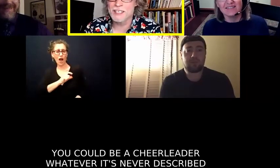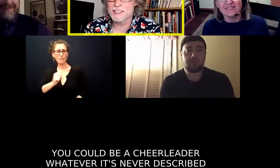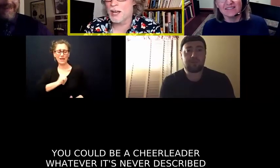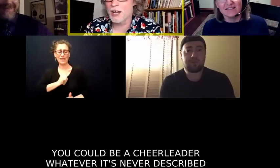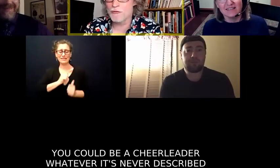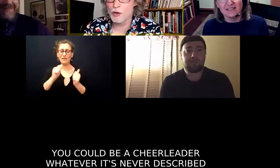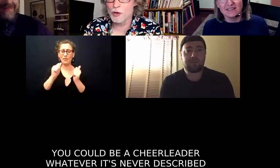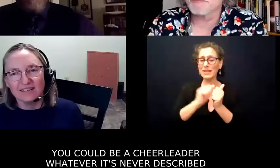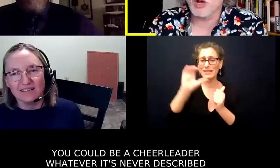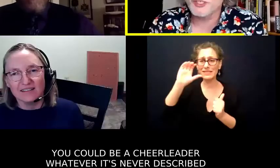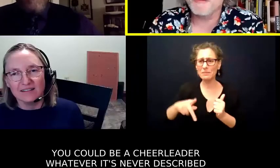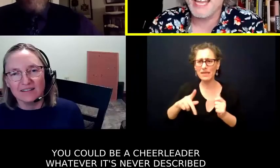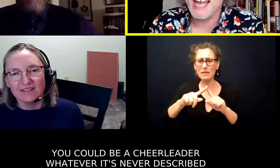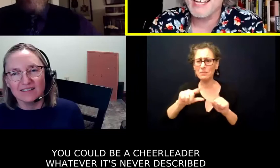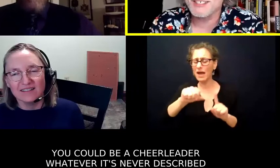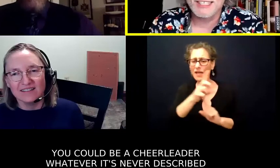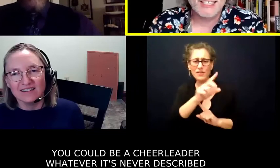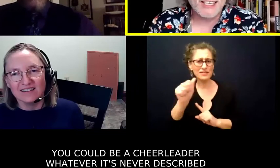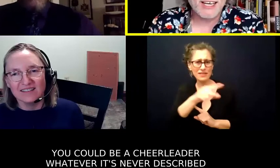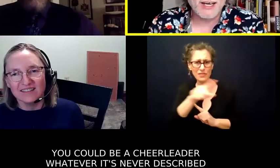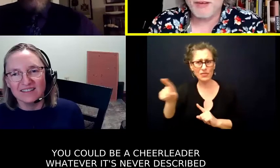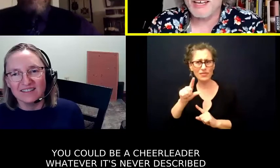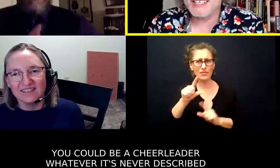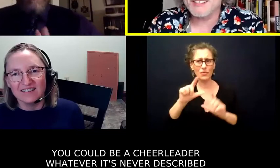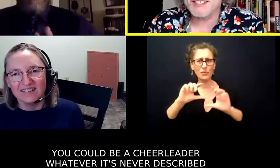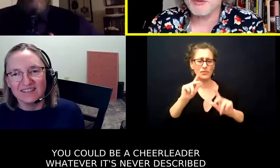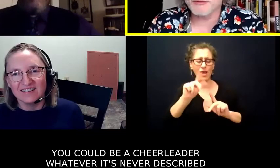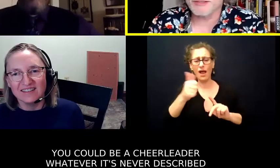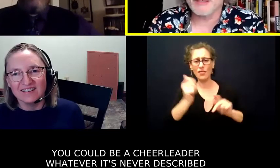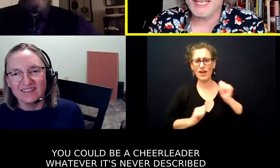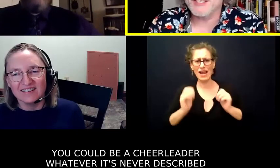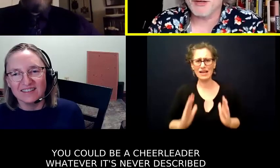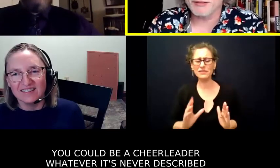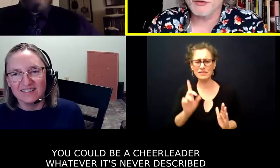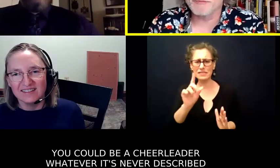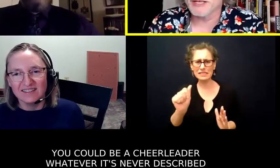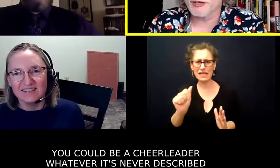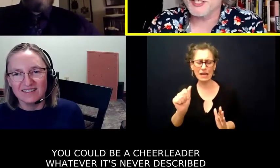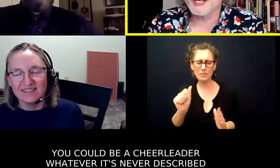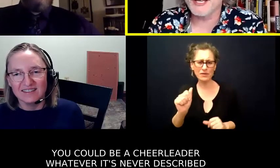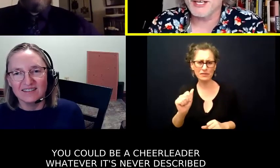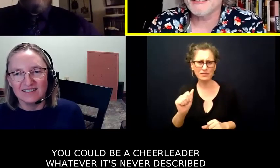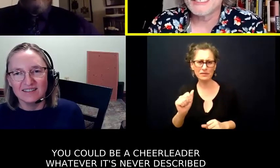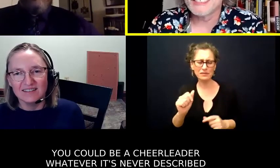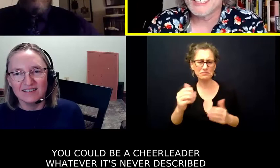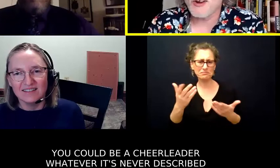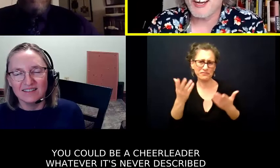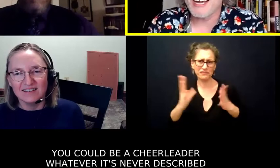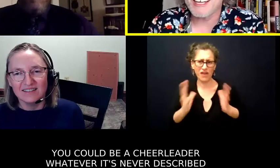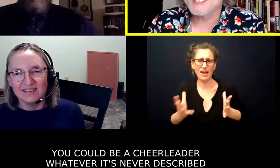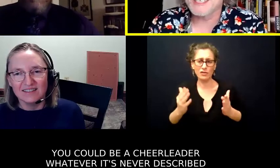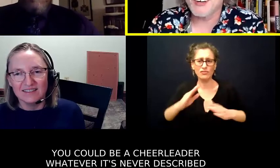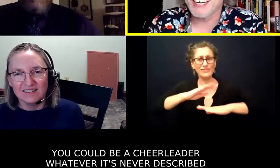disabilities in the entire film and most of the cast is disabled. It's never. You're a cheerleader.